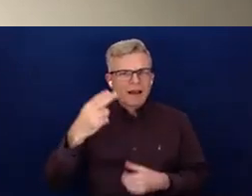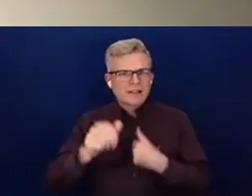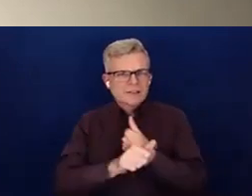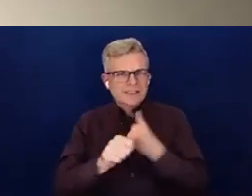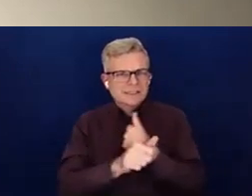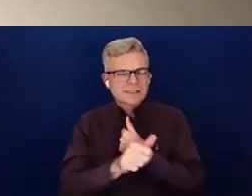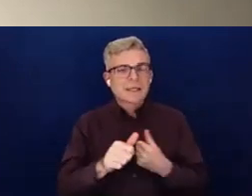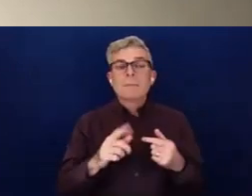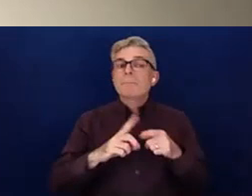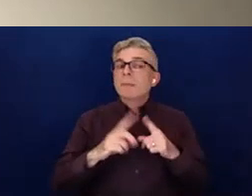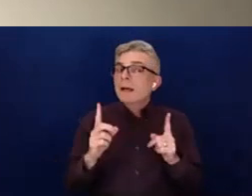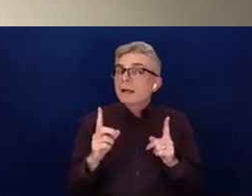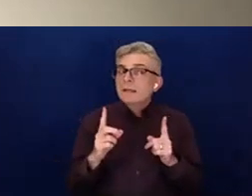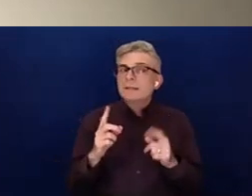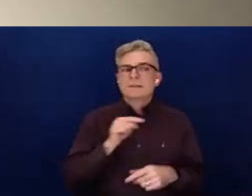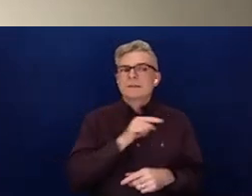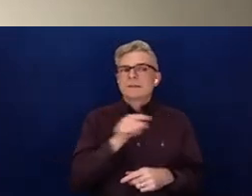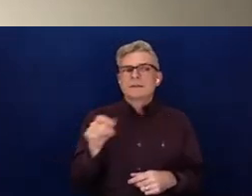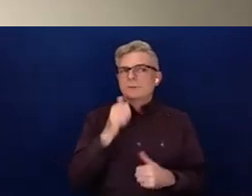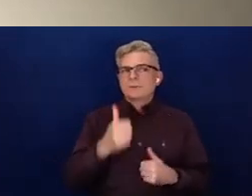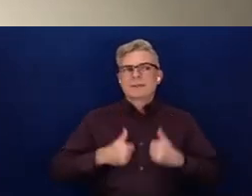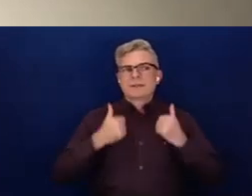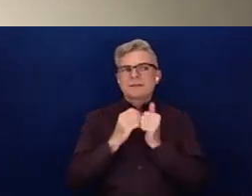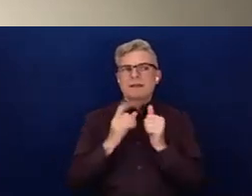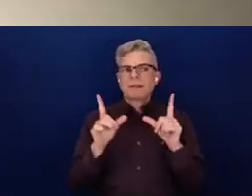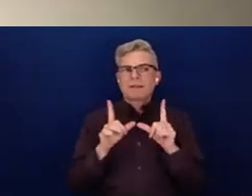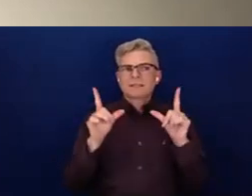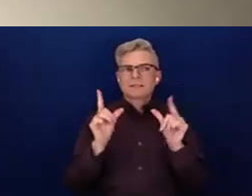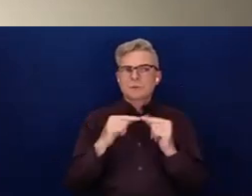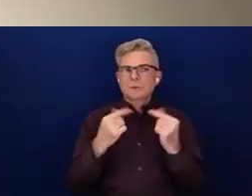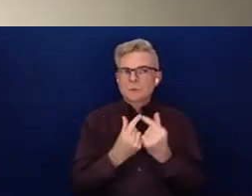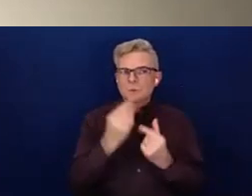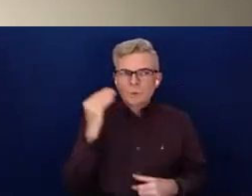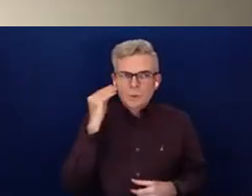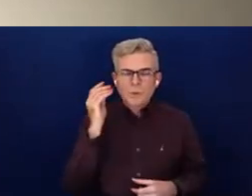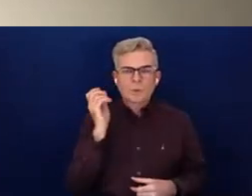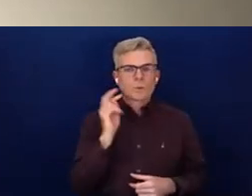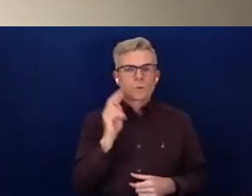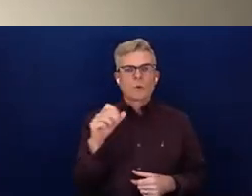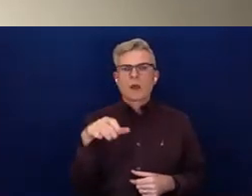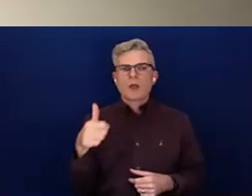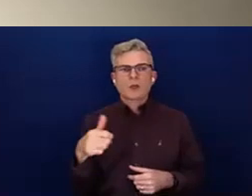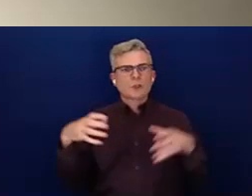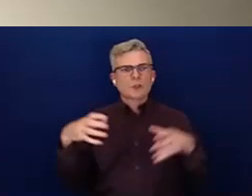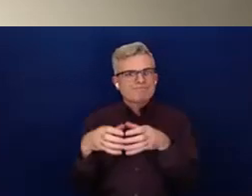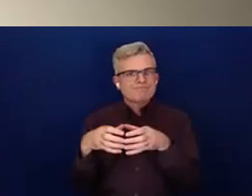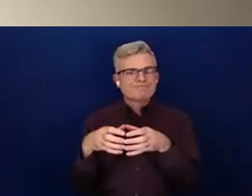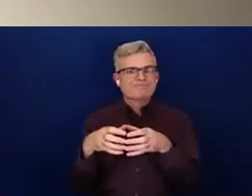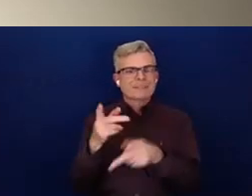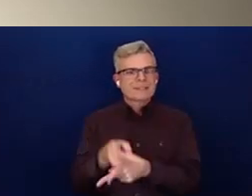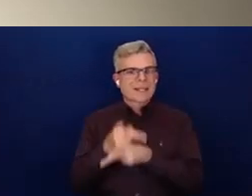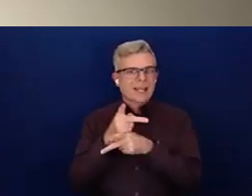not live in a licensed group home or another congregate care setting. A lot